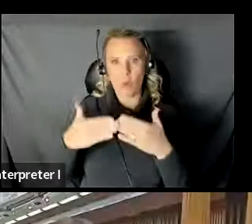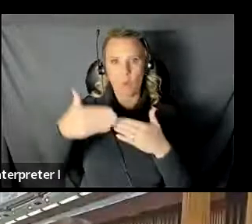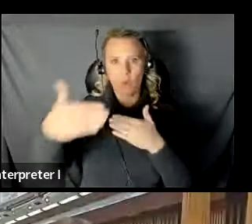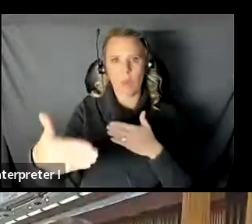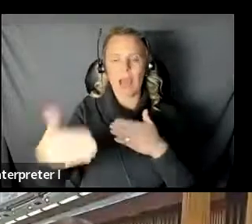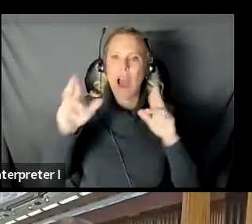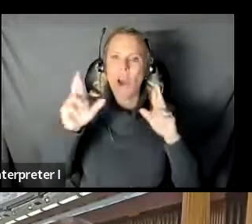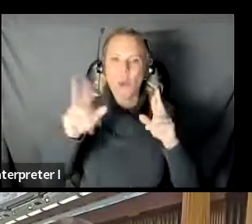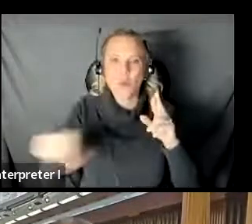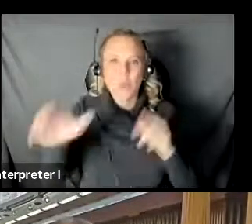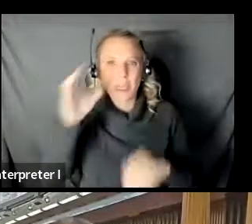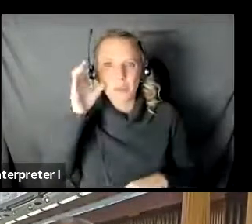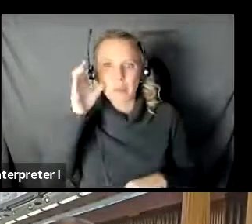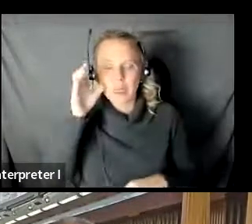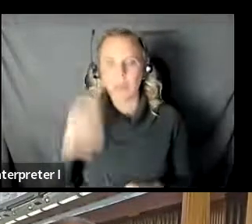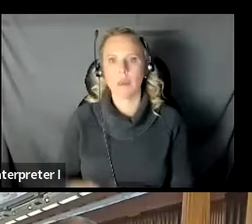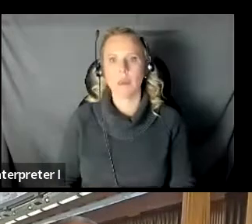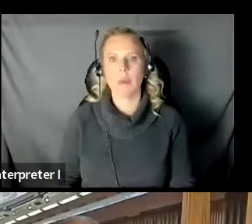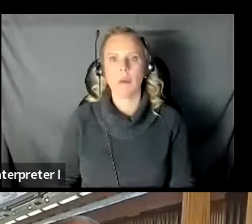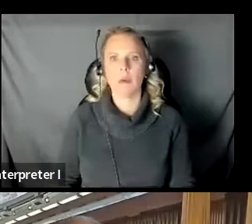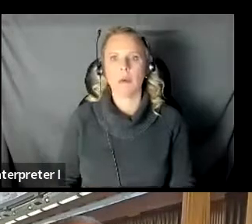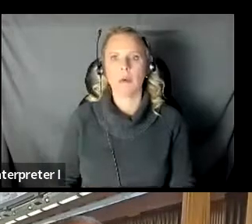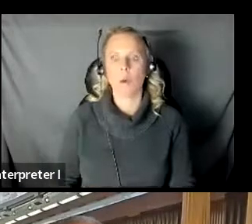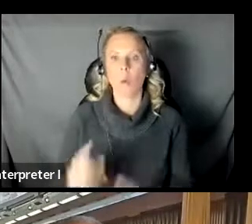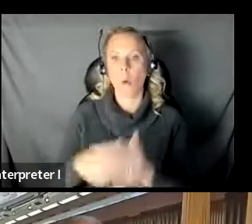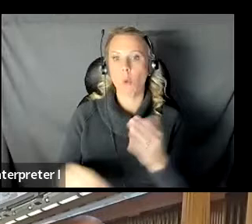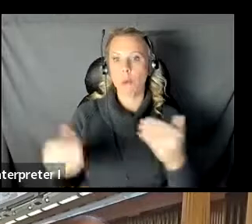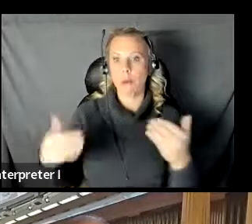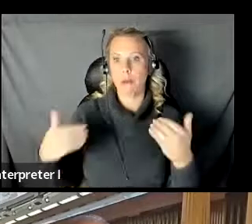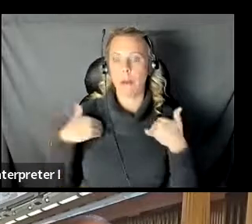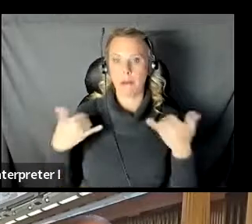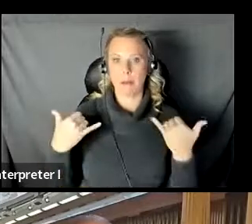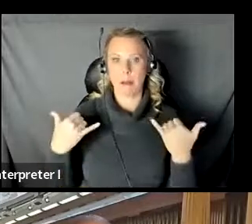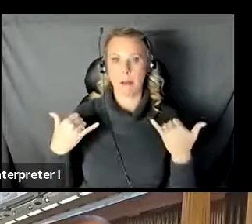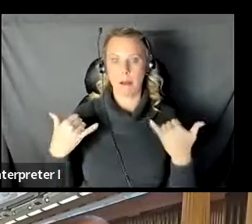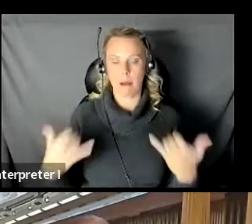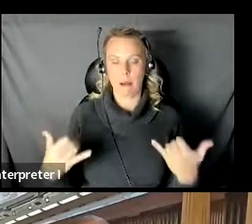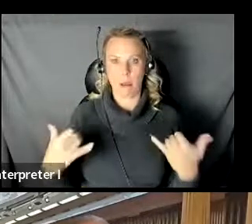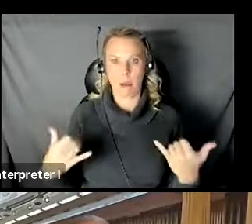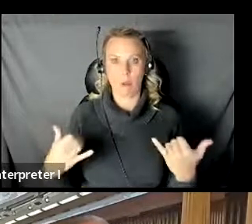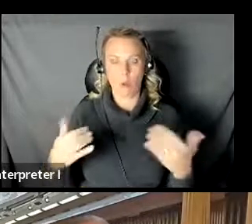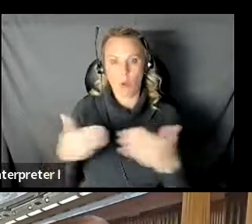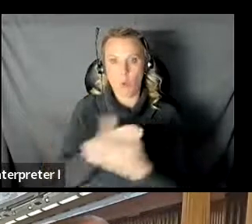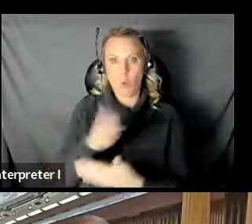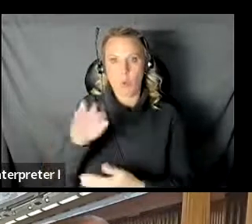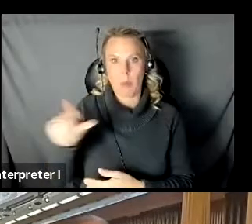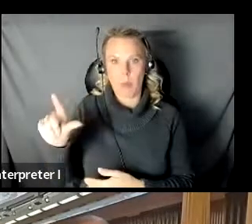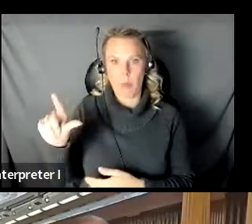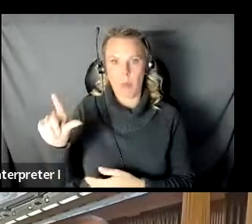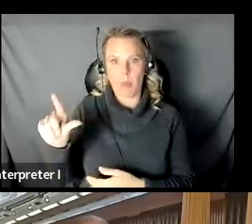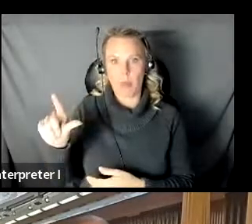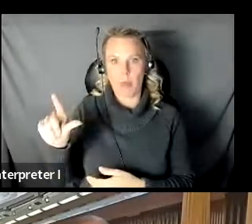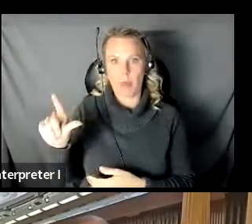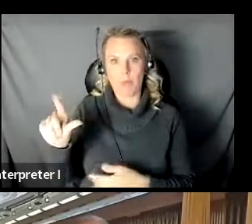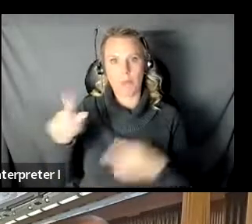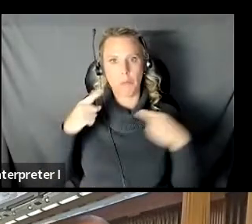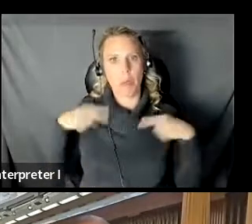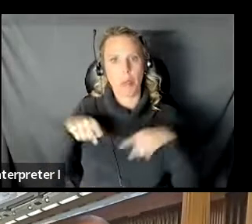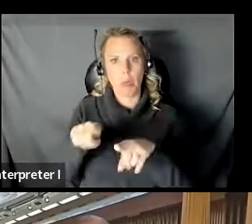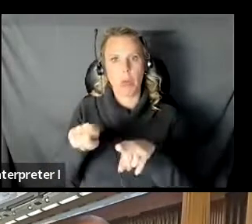hope you guys can hear me. What we have before us is, I think, in